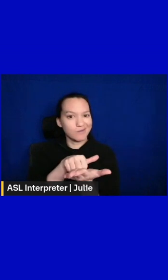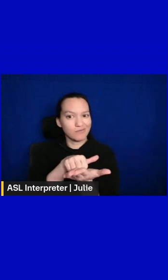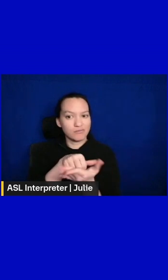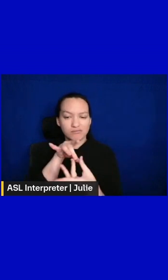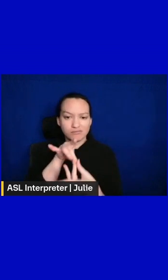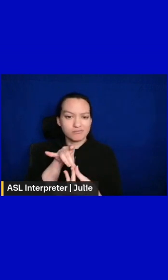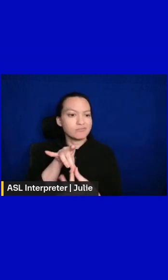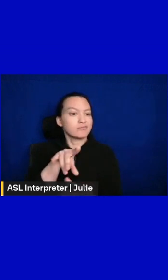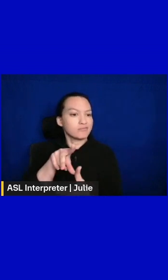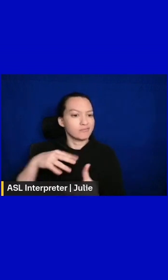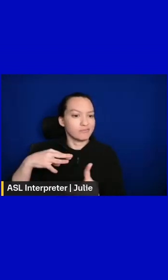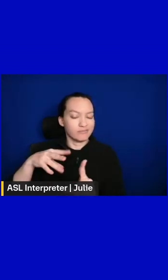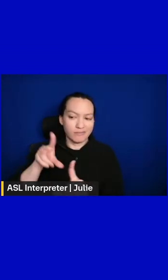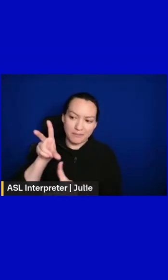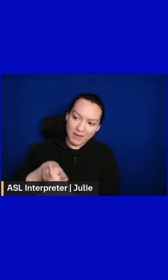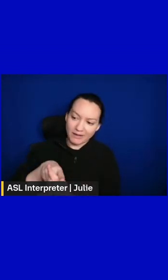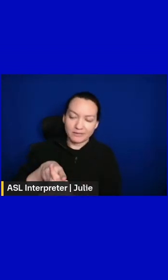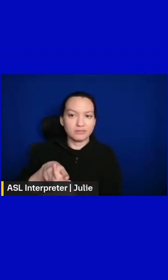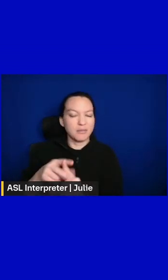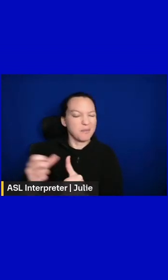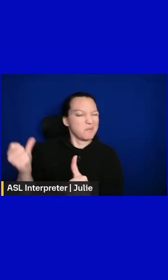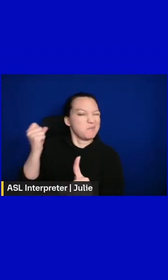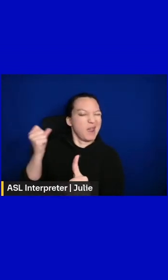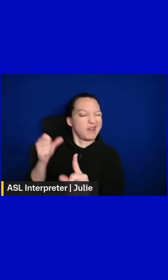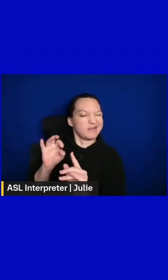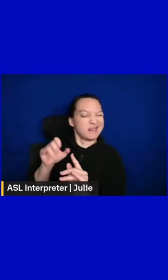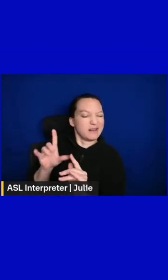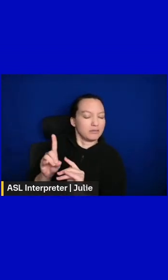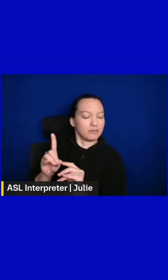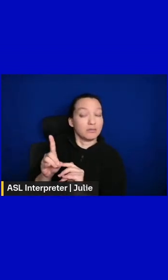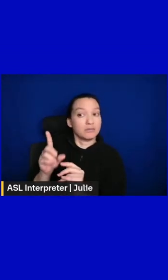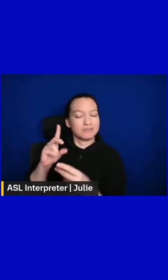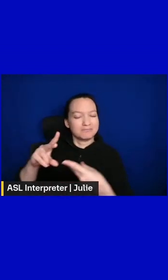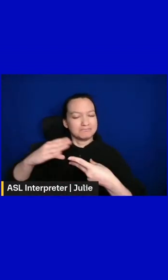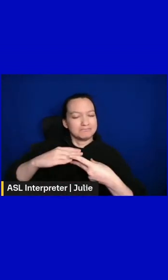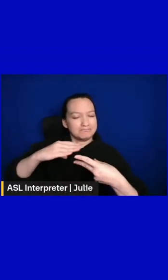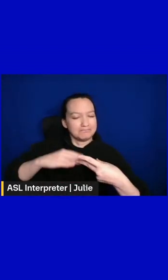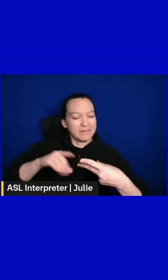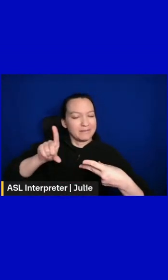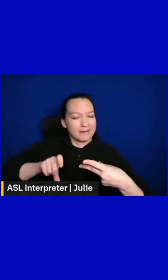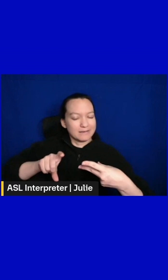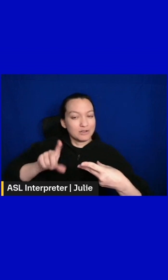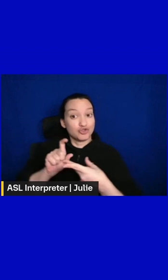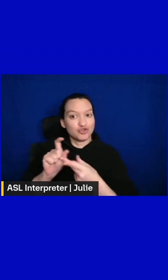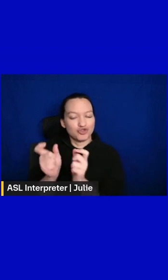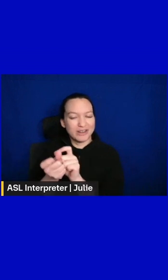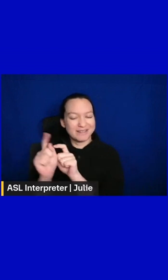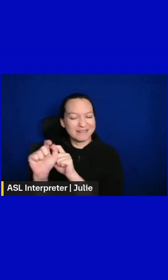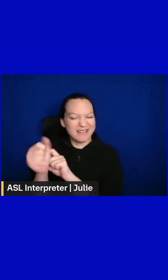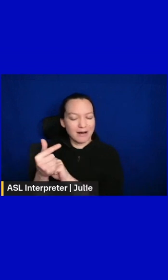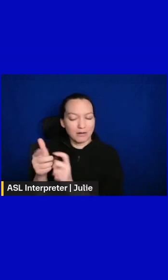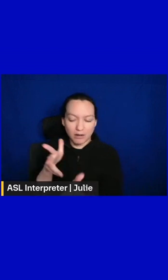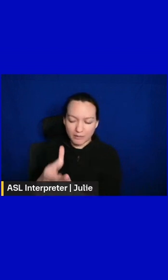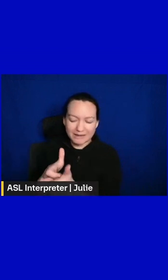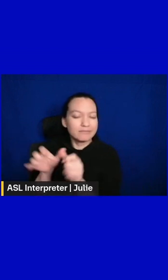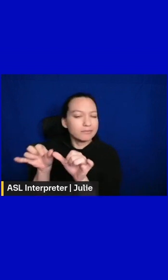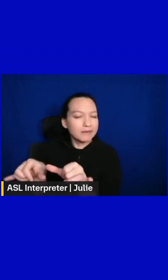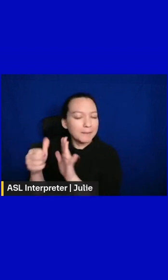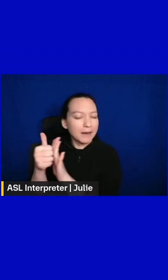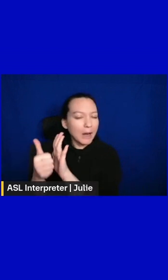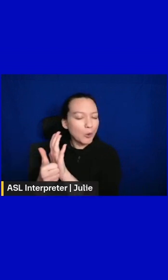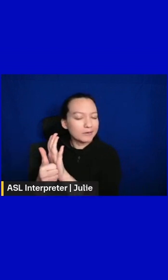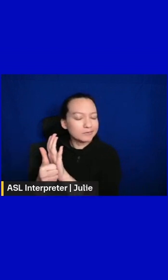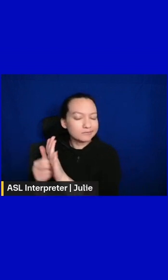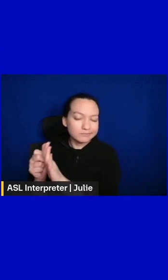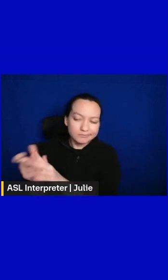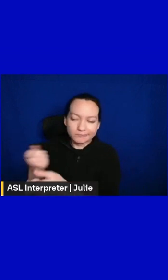applies state in the back end. And the second test we had to change the tag will update the same storage account in